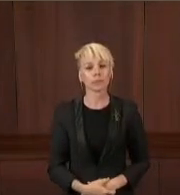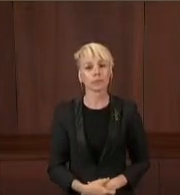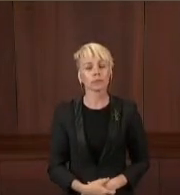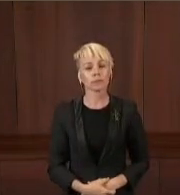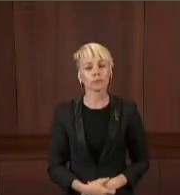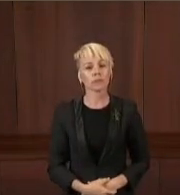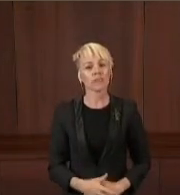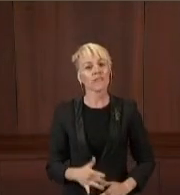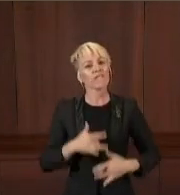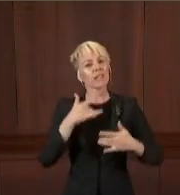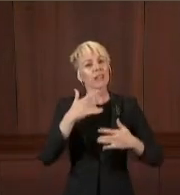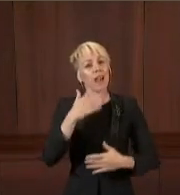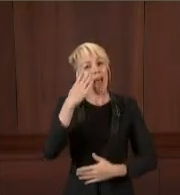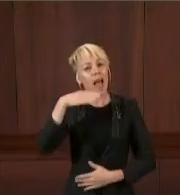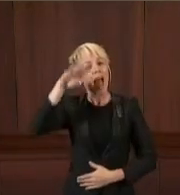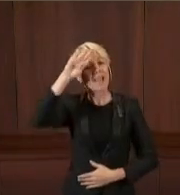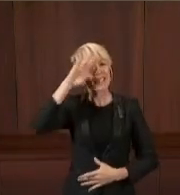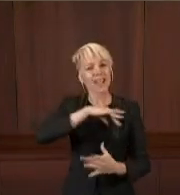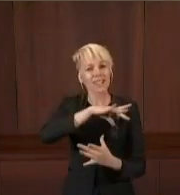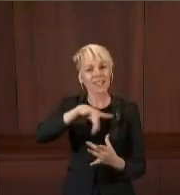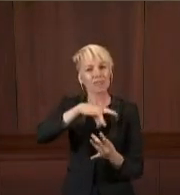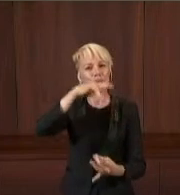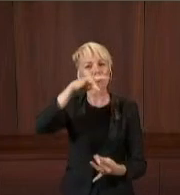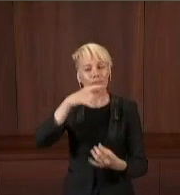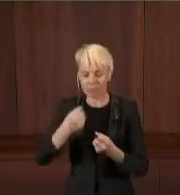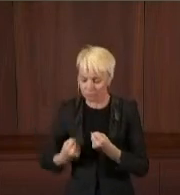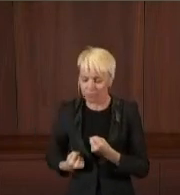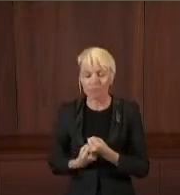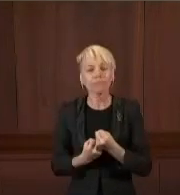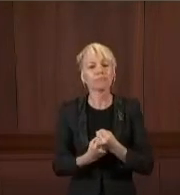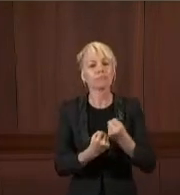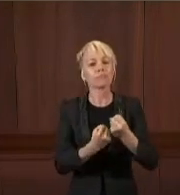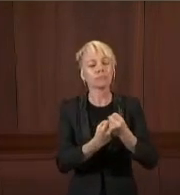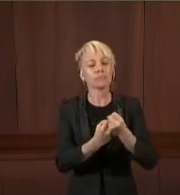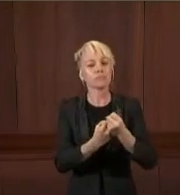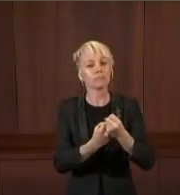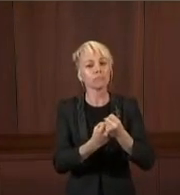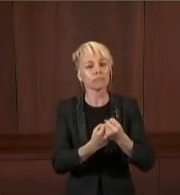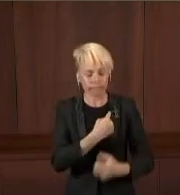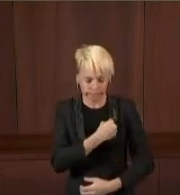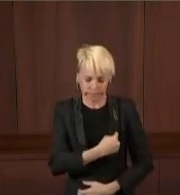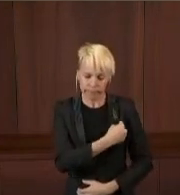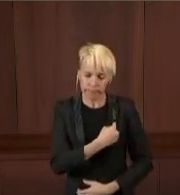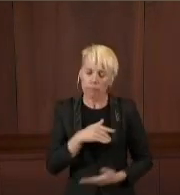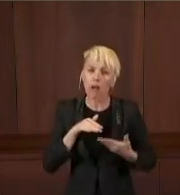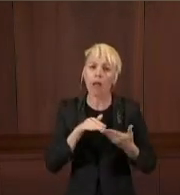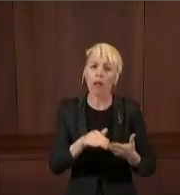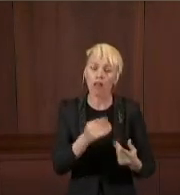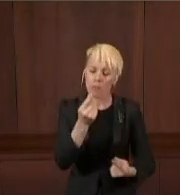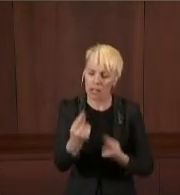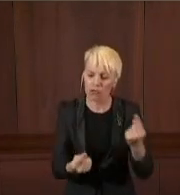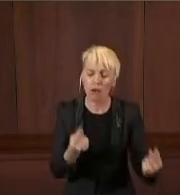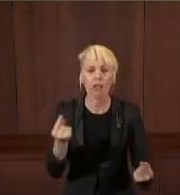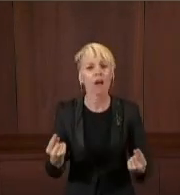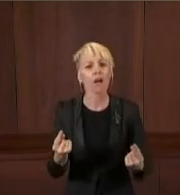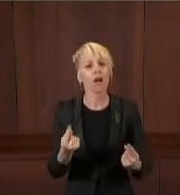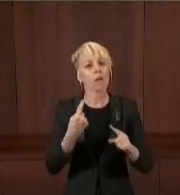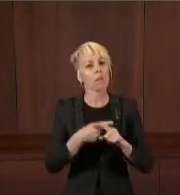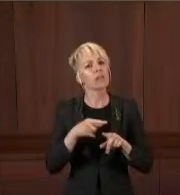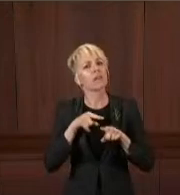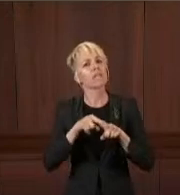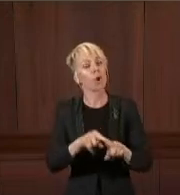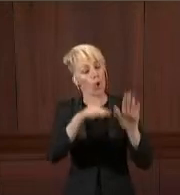Buoyed by the ANZAC spirit, the community's commitment to the greater good in accepting the constraints on our movement